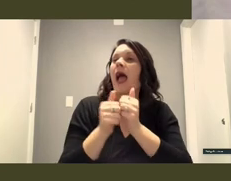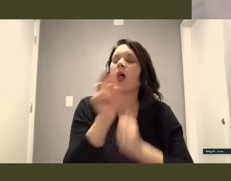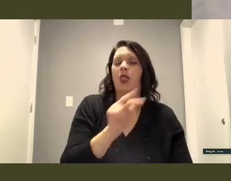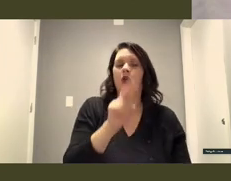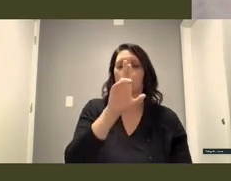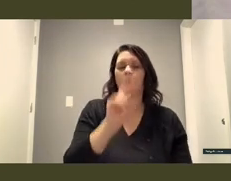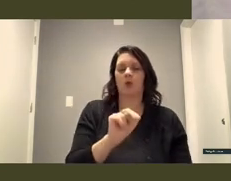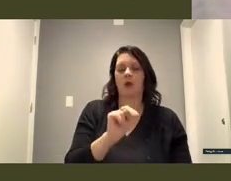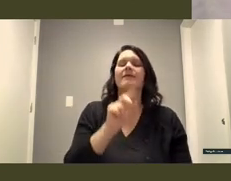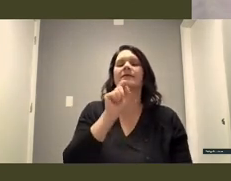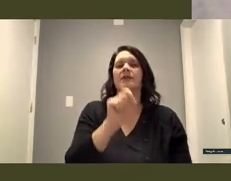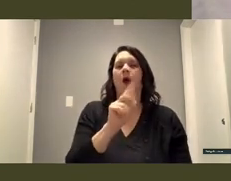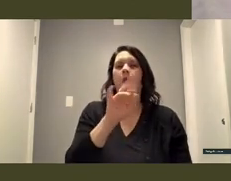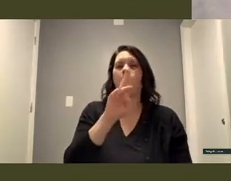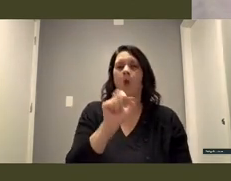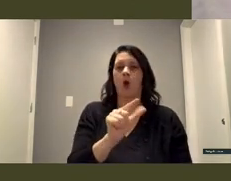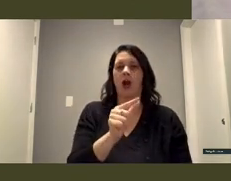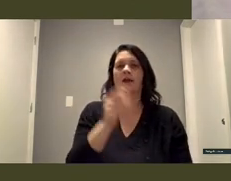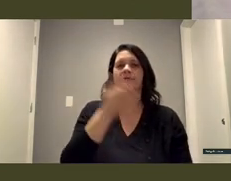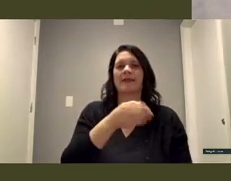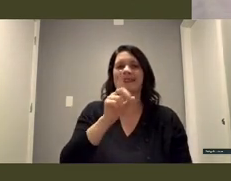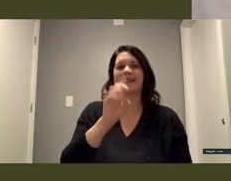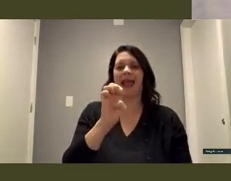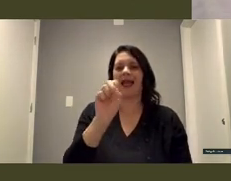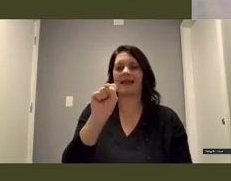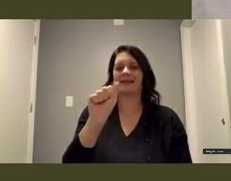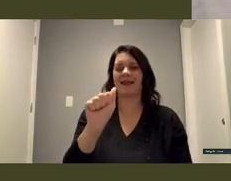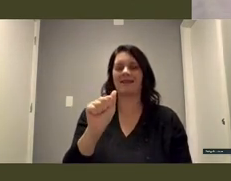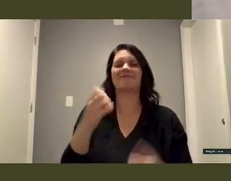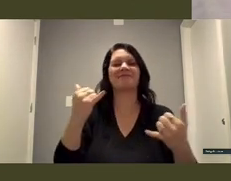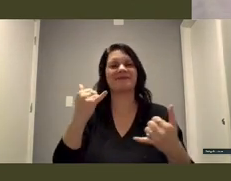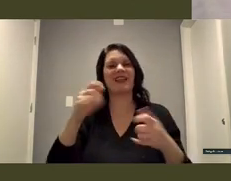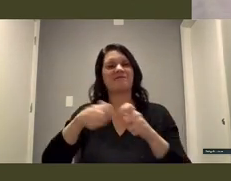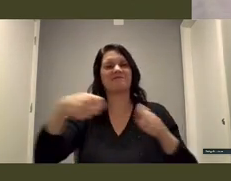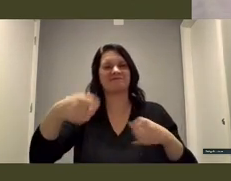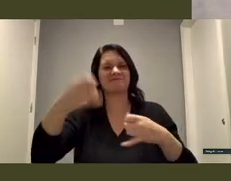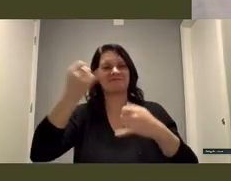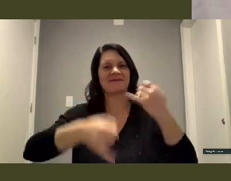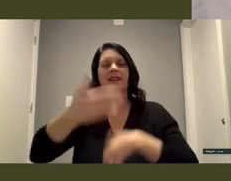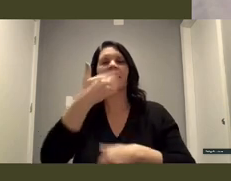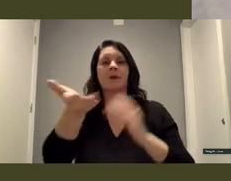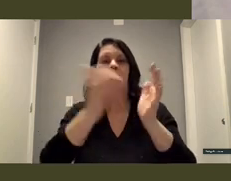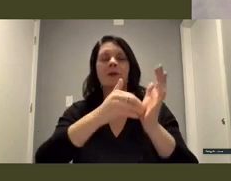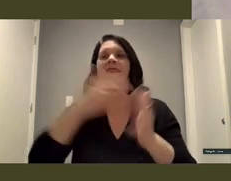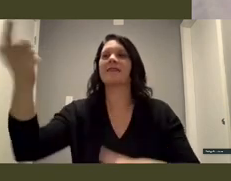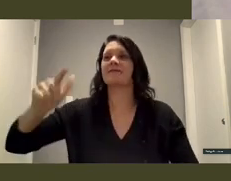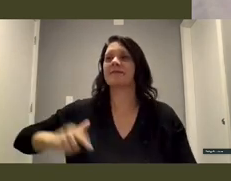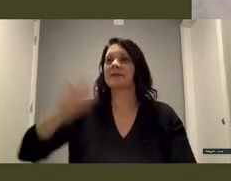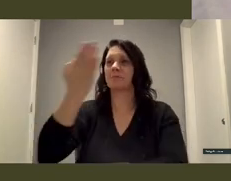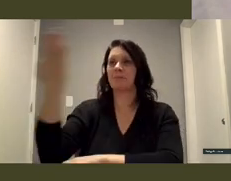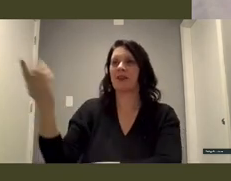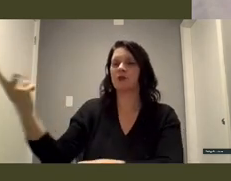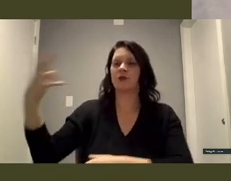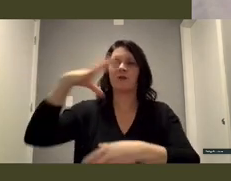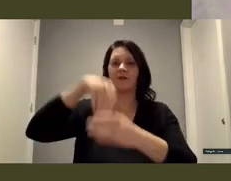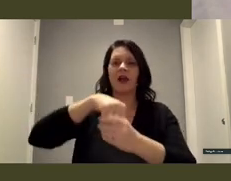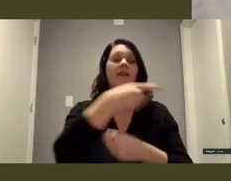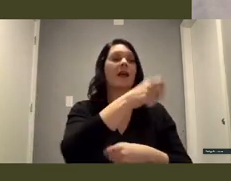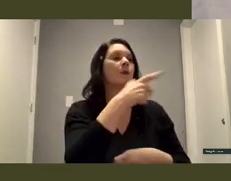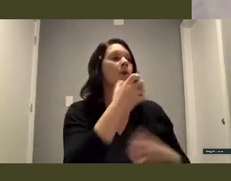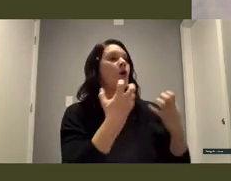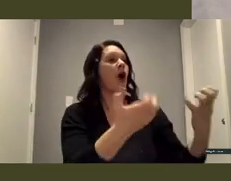un.org/DESA. And that brings us to the end of the discussion. Thanks again to our speakers for their contributions, and to you, the audience, for joining